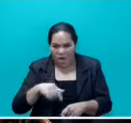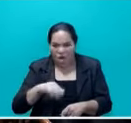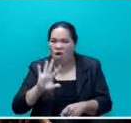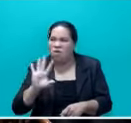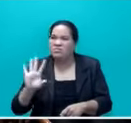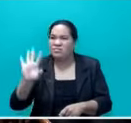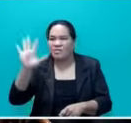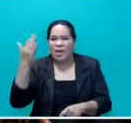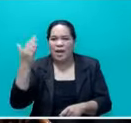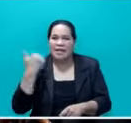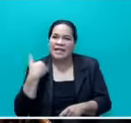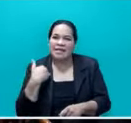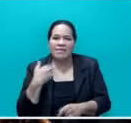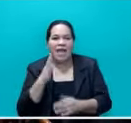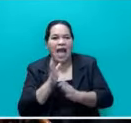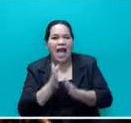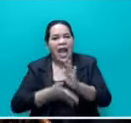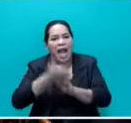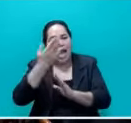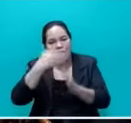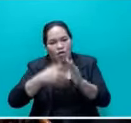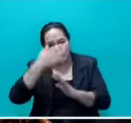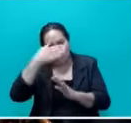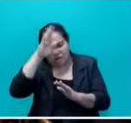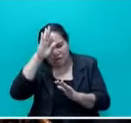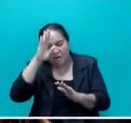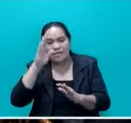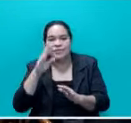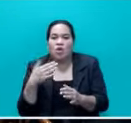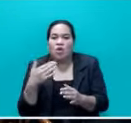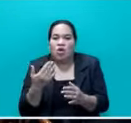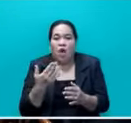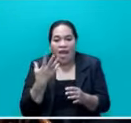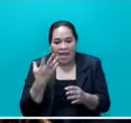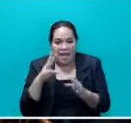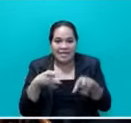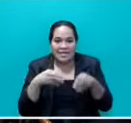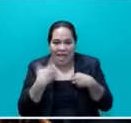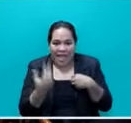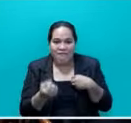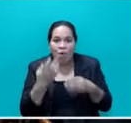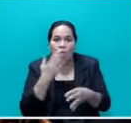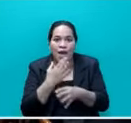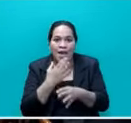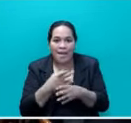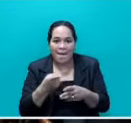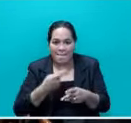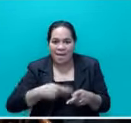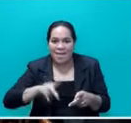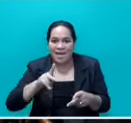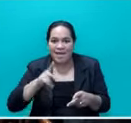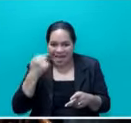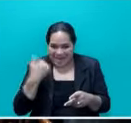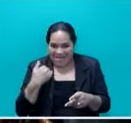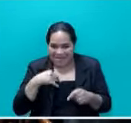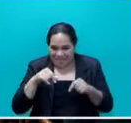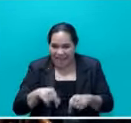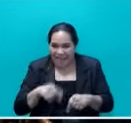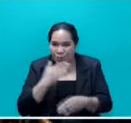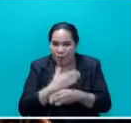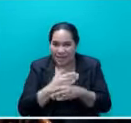commission, works for an international agency, or gets a work permit in Fiji. Right? So they are now residing in